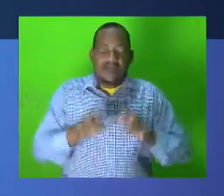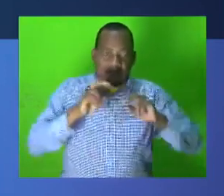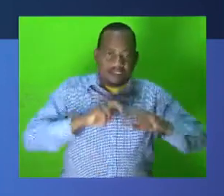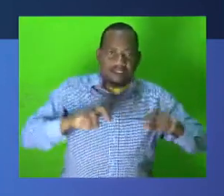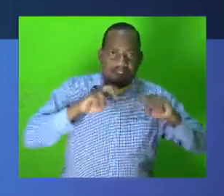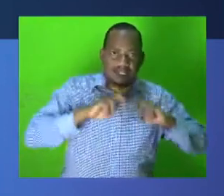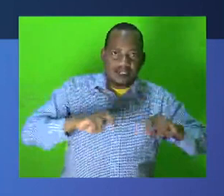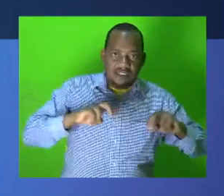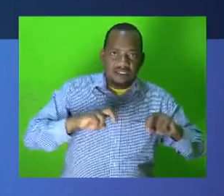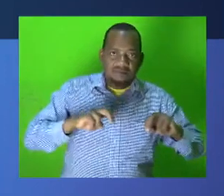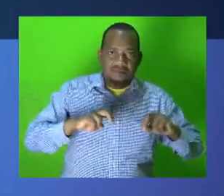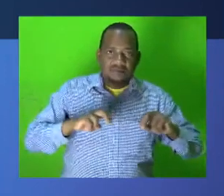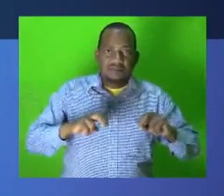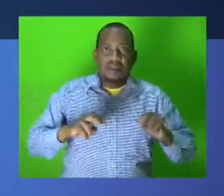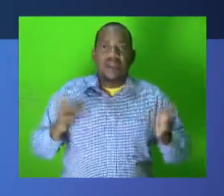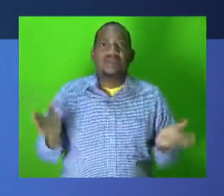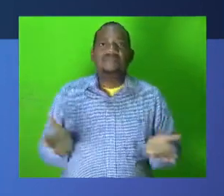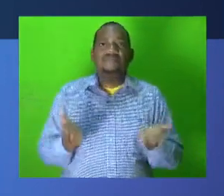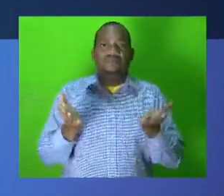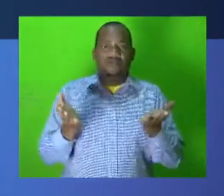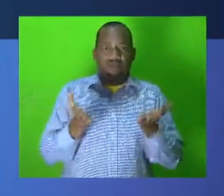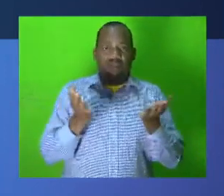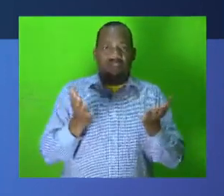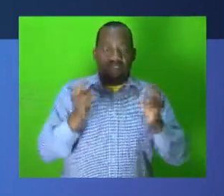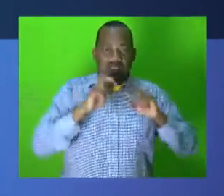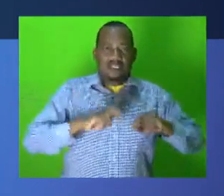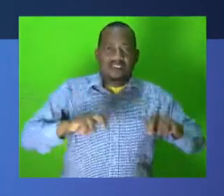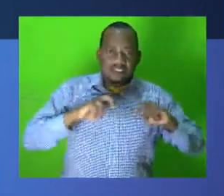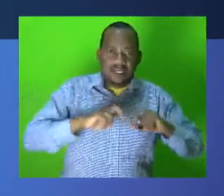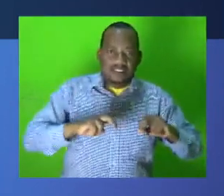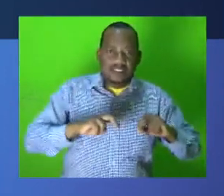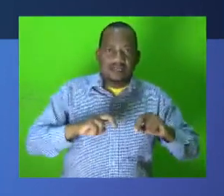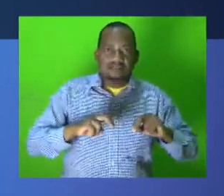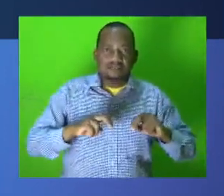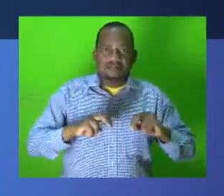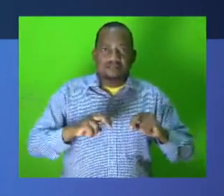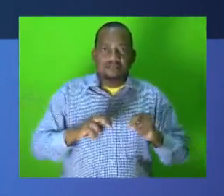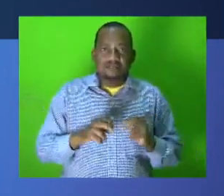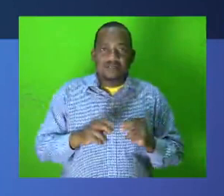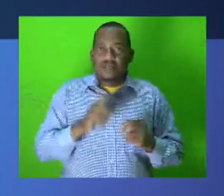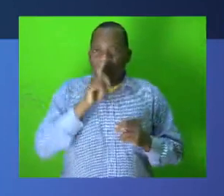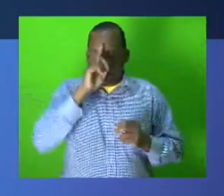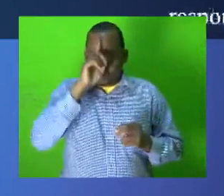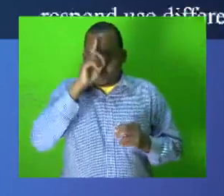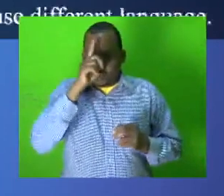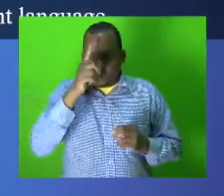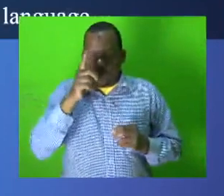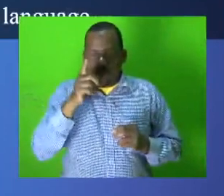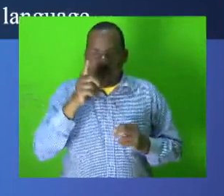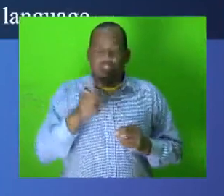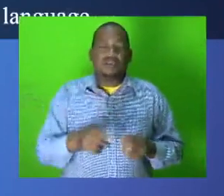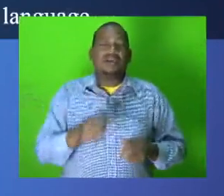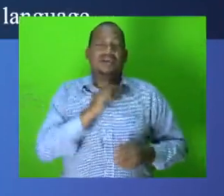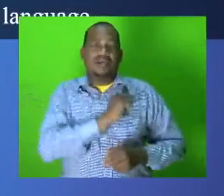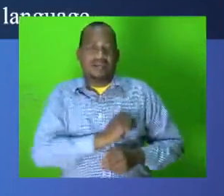all behavior of a society. If you want to know the behavior of the society surrounding, you can make a research.